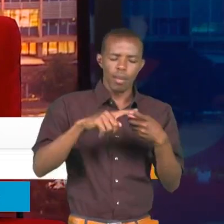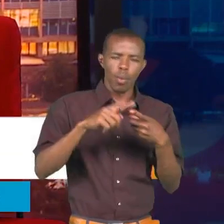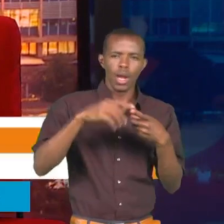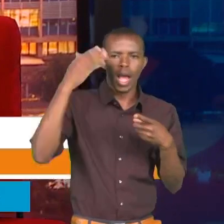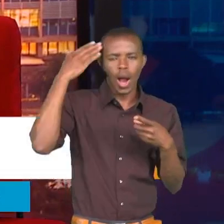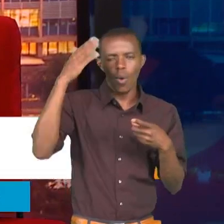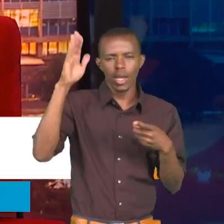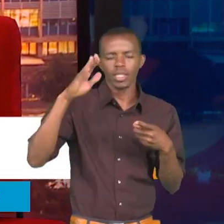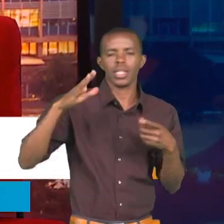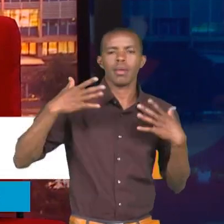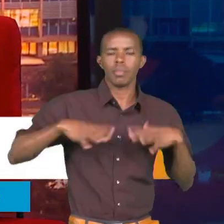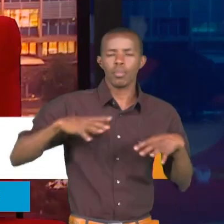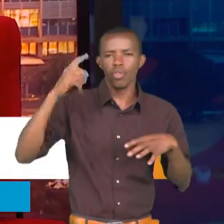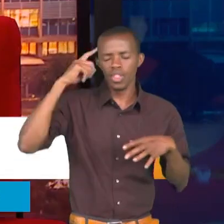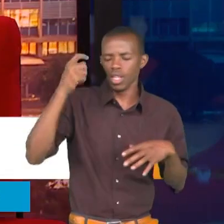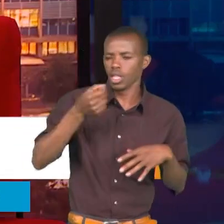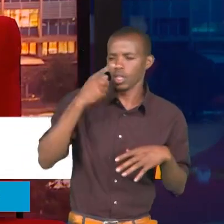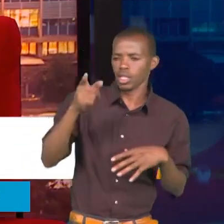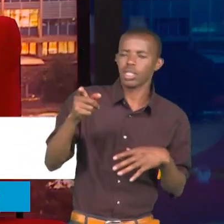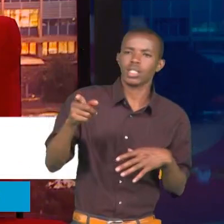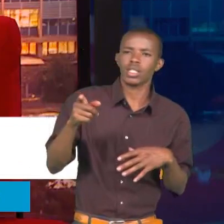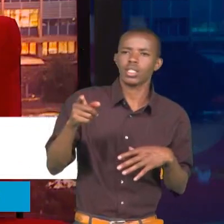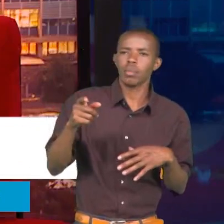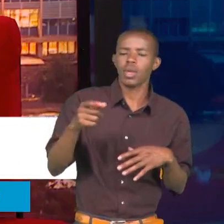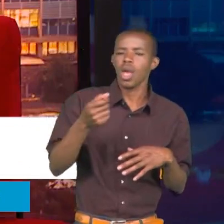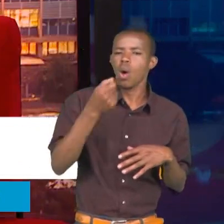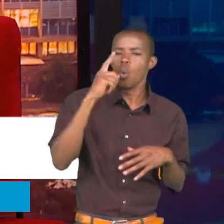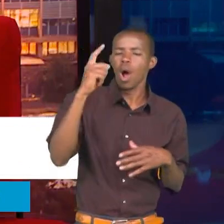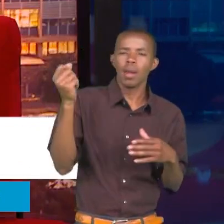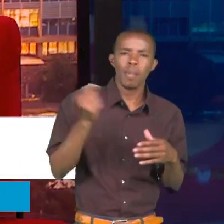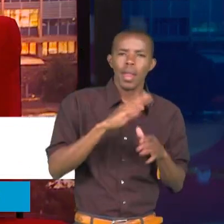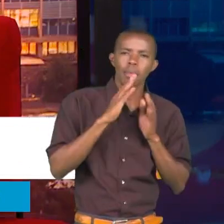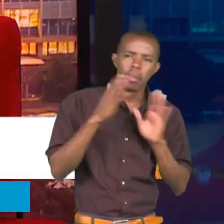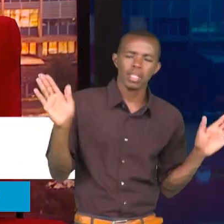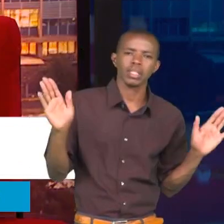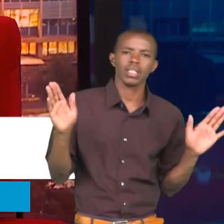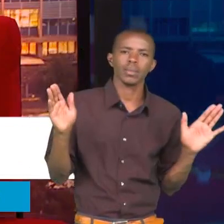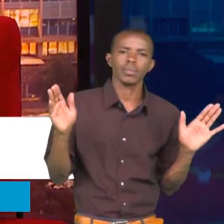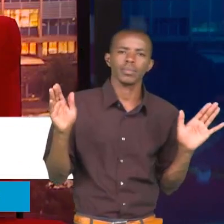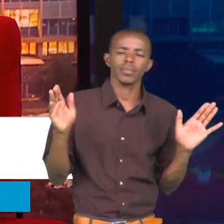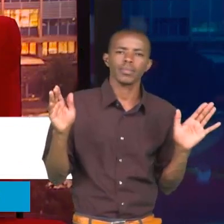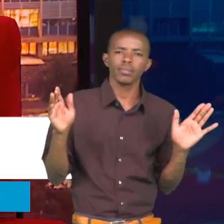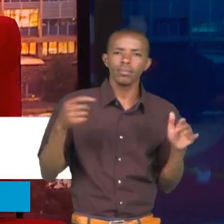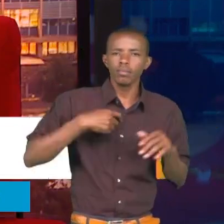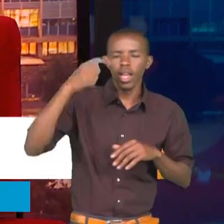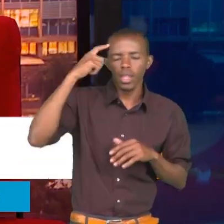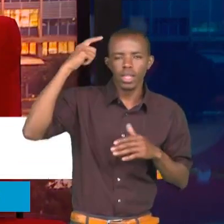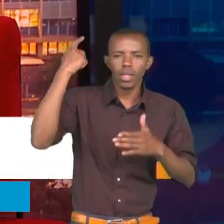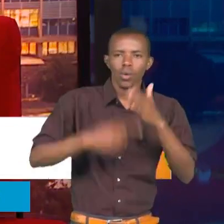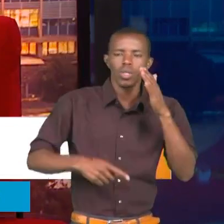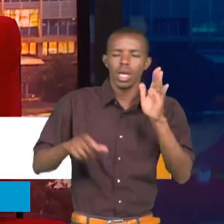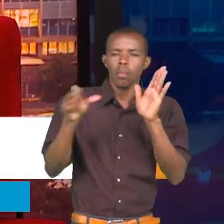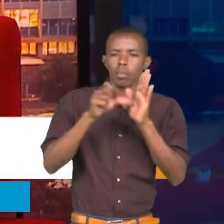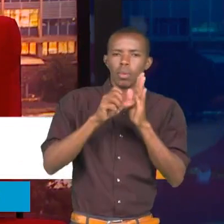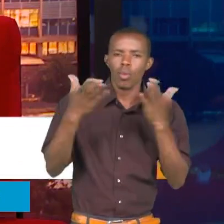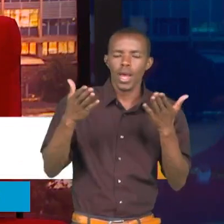Initially people thought that either PrEP is something that you could either mm-hmm. take once a month okay. and it's a done go. Deal. Okay. So I think the problem